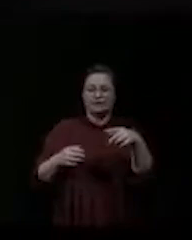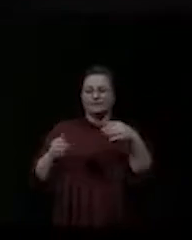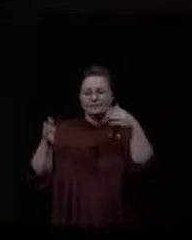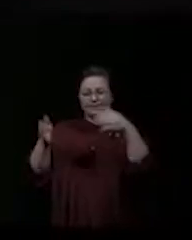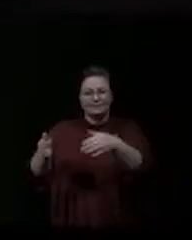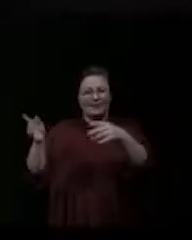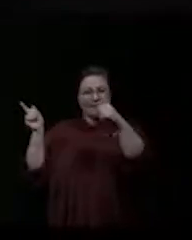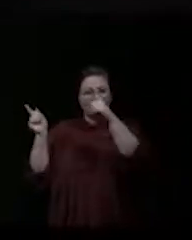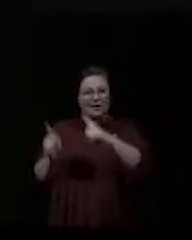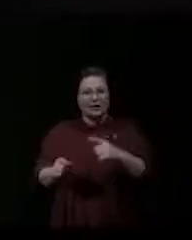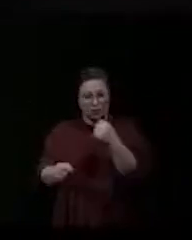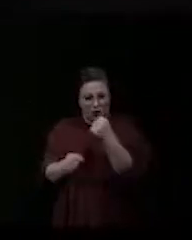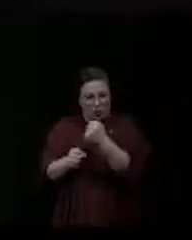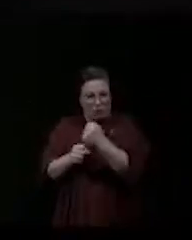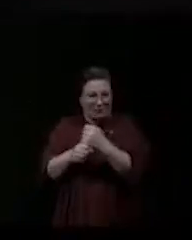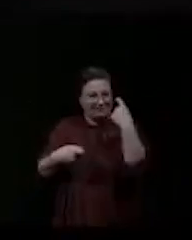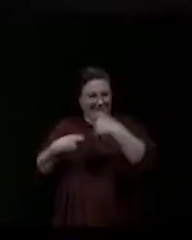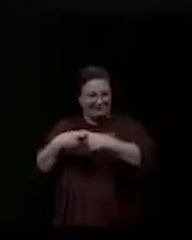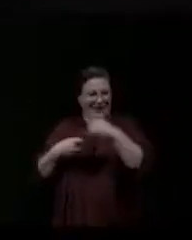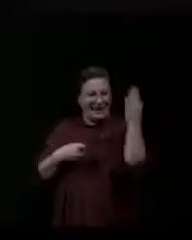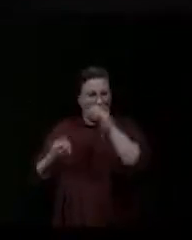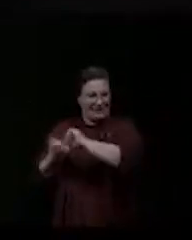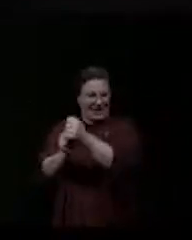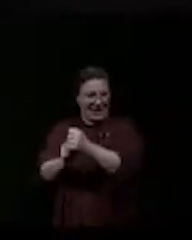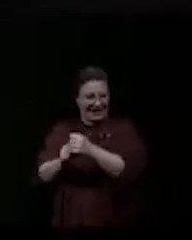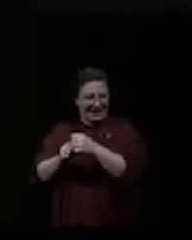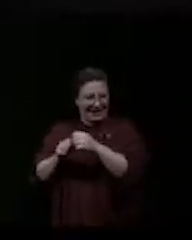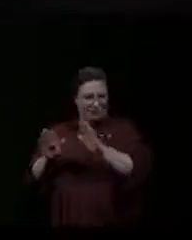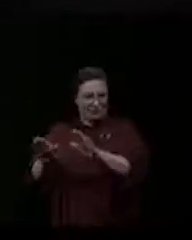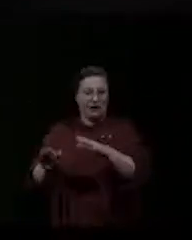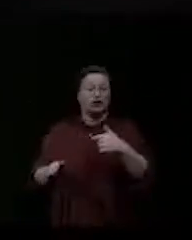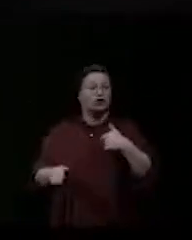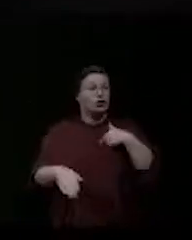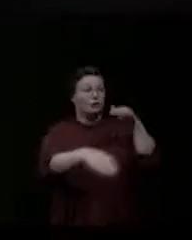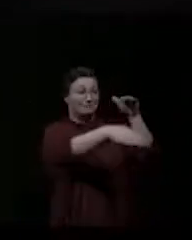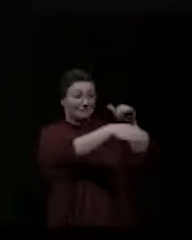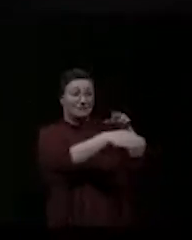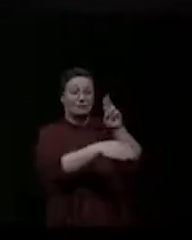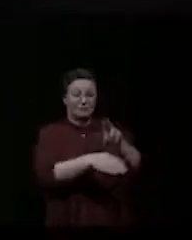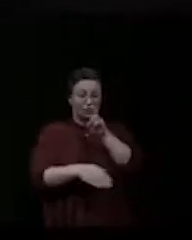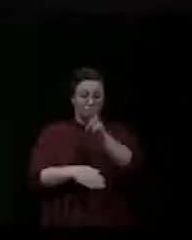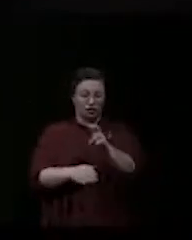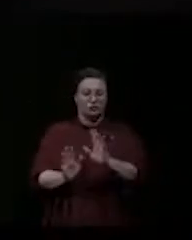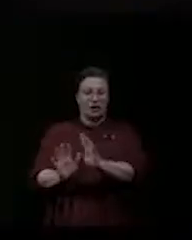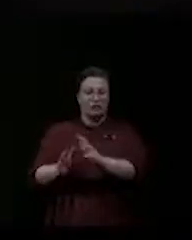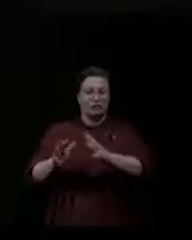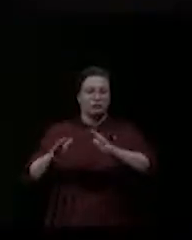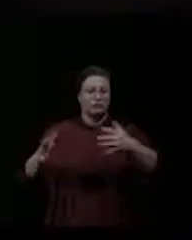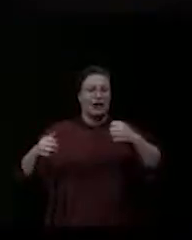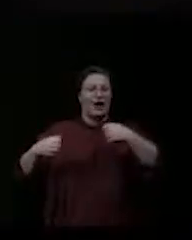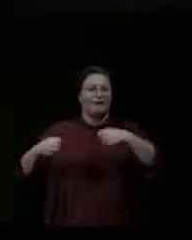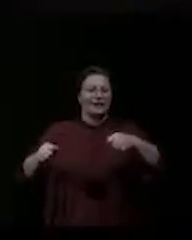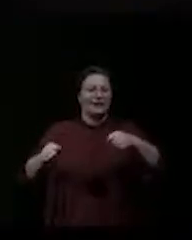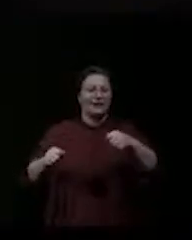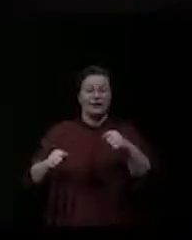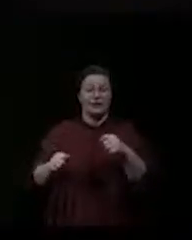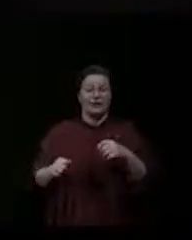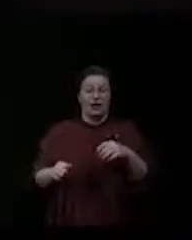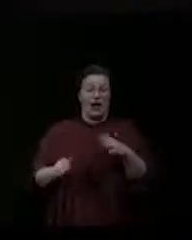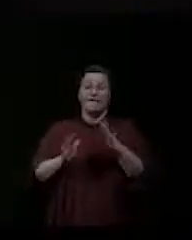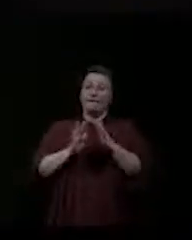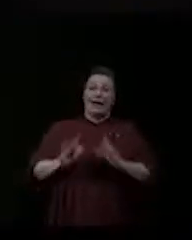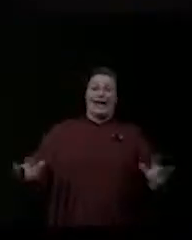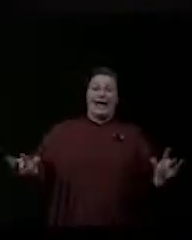working on climate change, I highlighted a growing trend of activists involved in